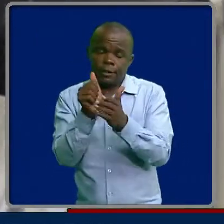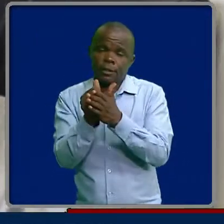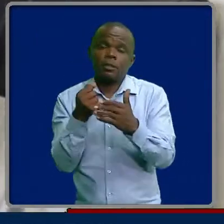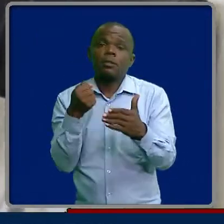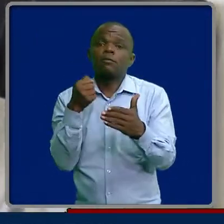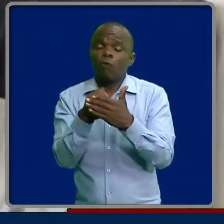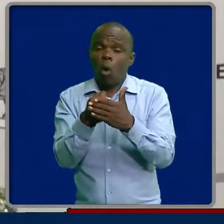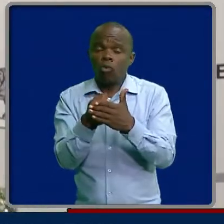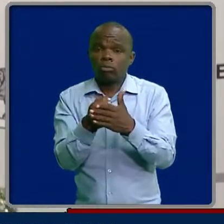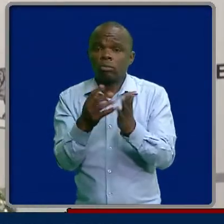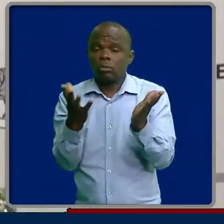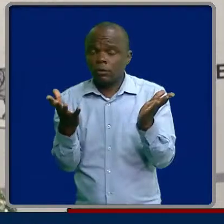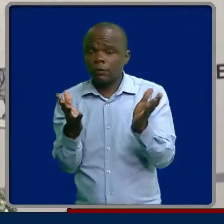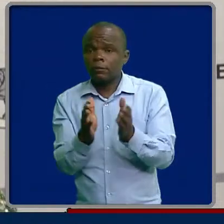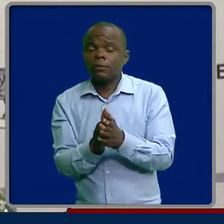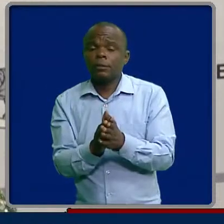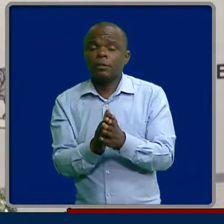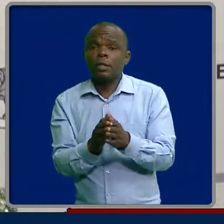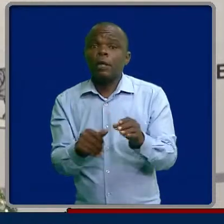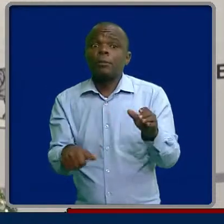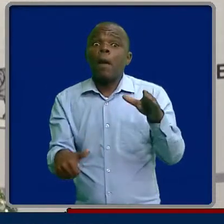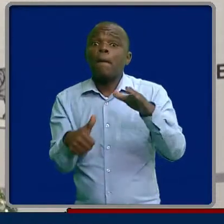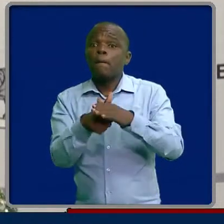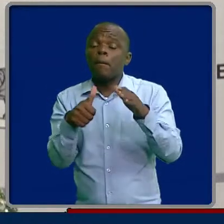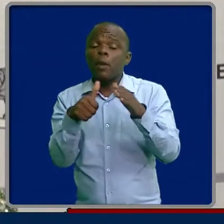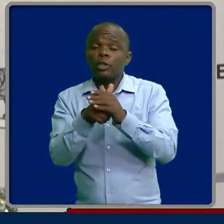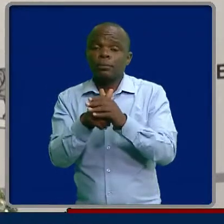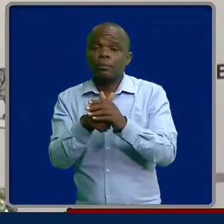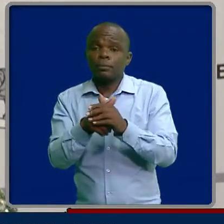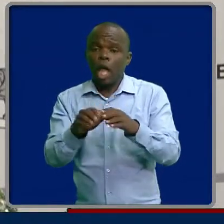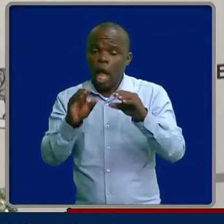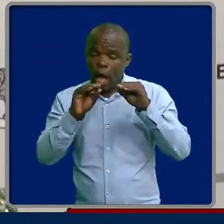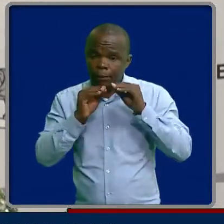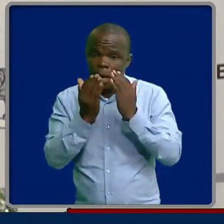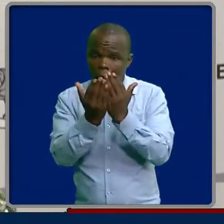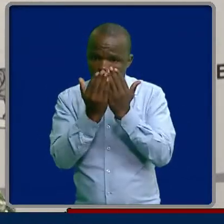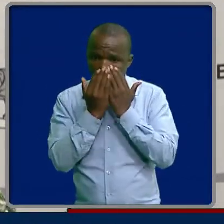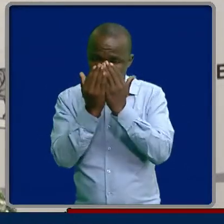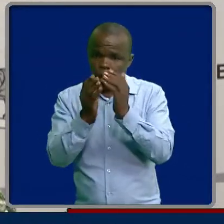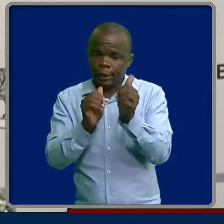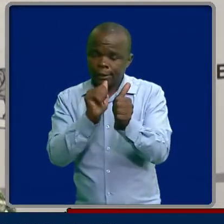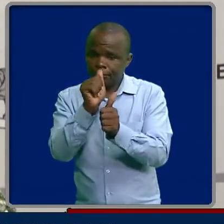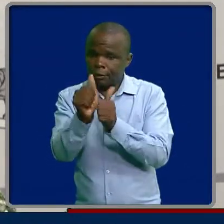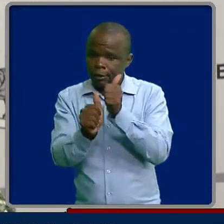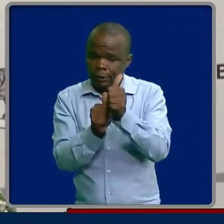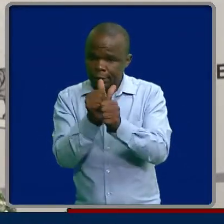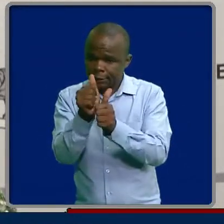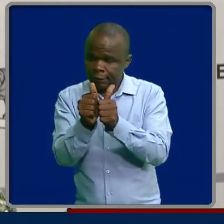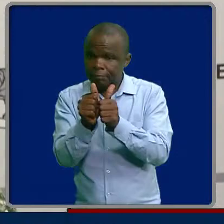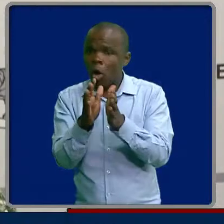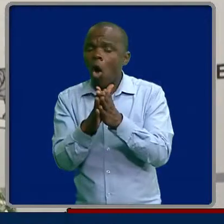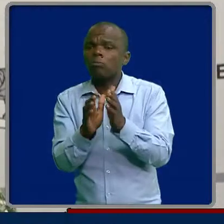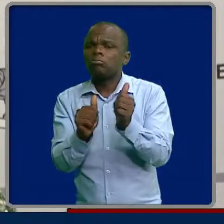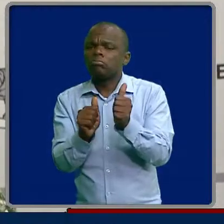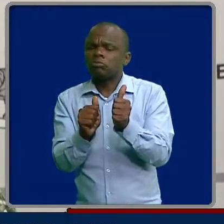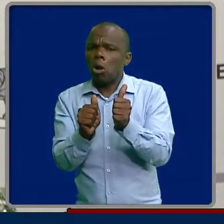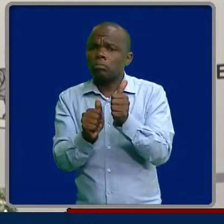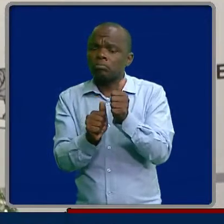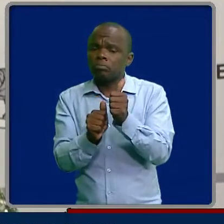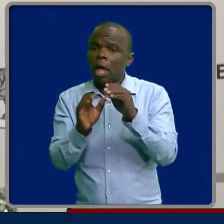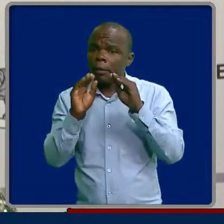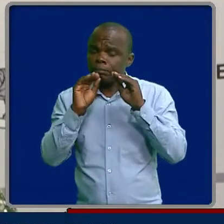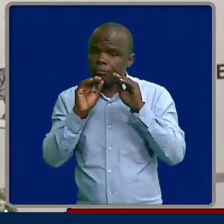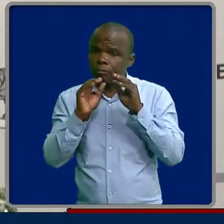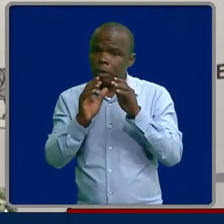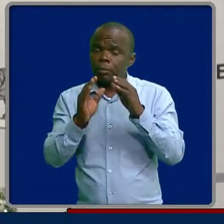us ensure inclusive education systems that nurture the potential